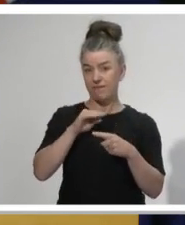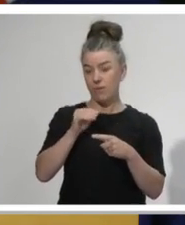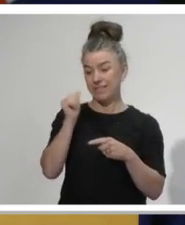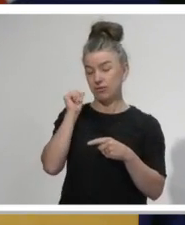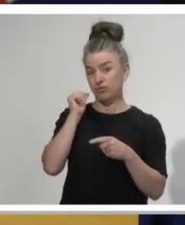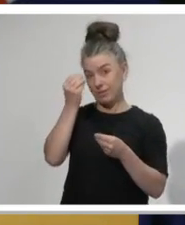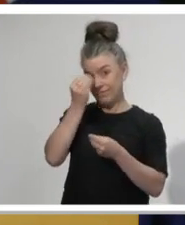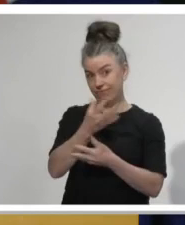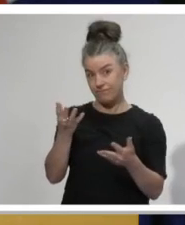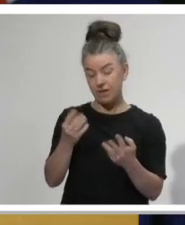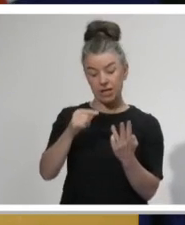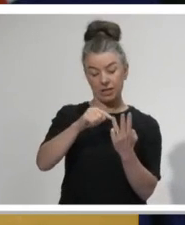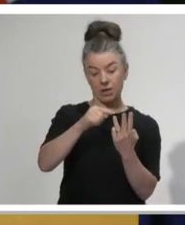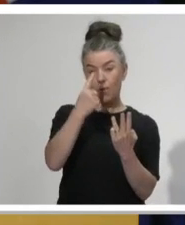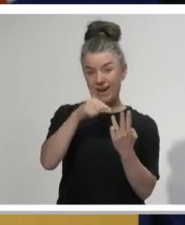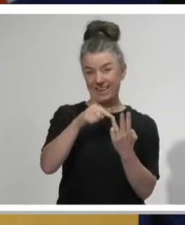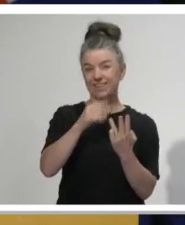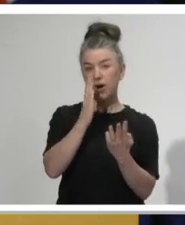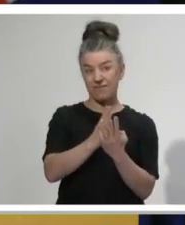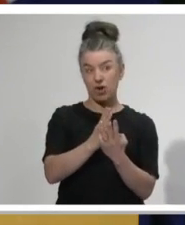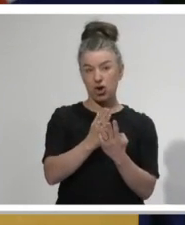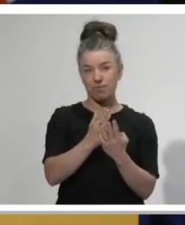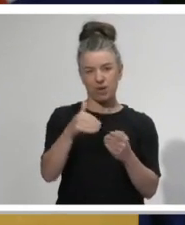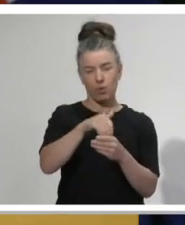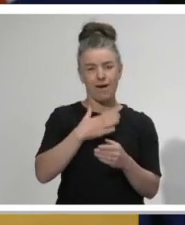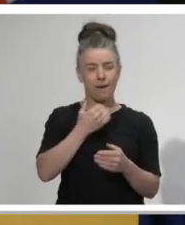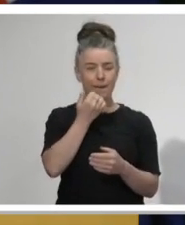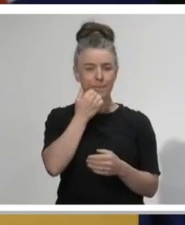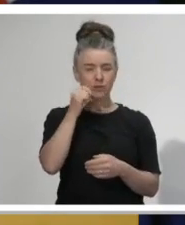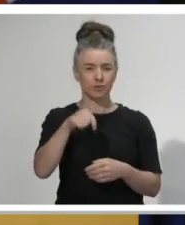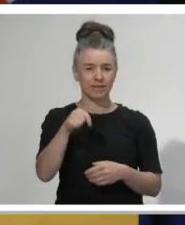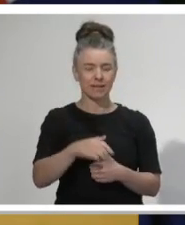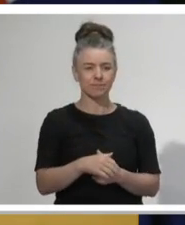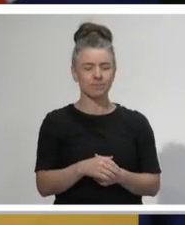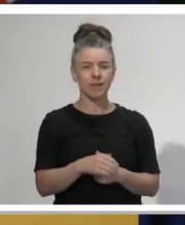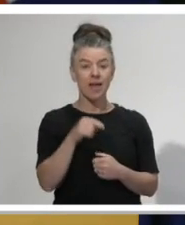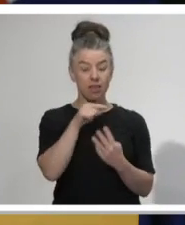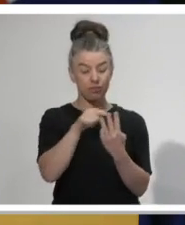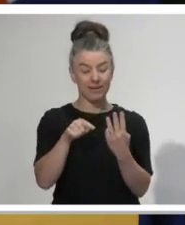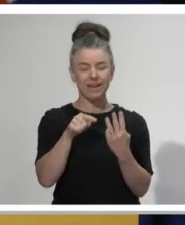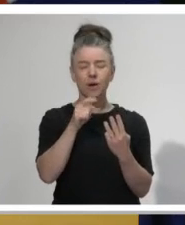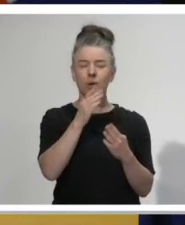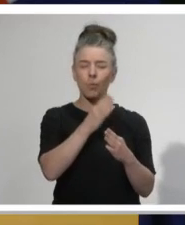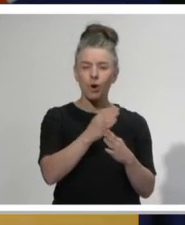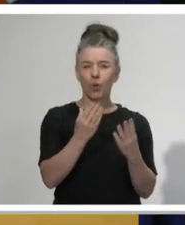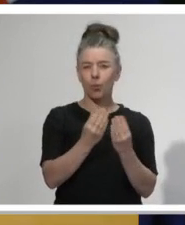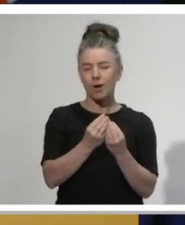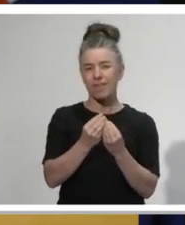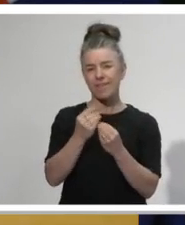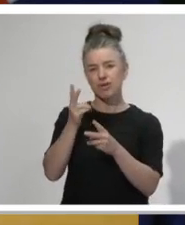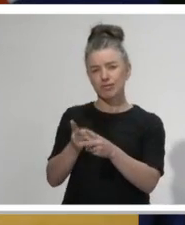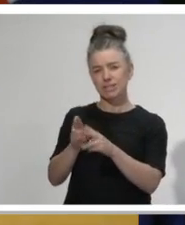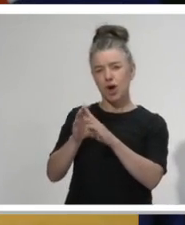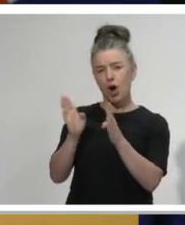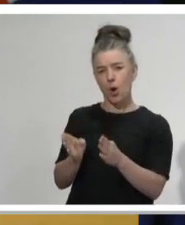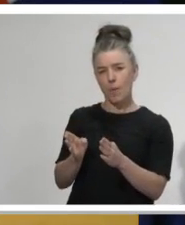in today's count. The staff had worked on a ward where patients from St Margaret's Hospital and Rest Home